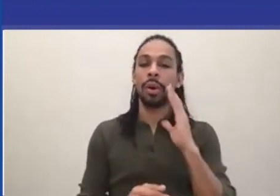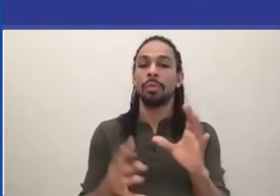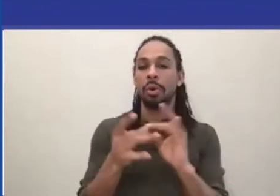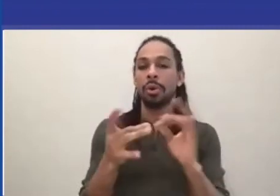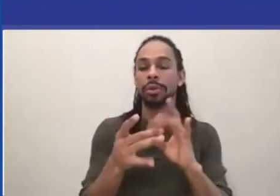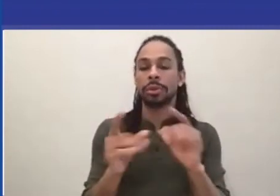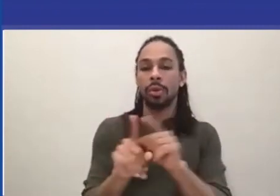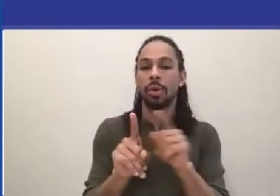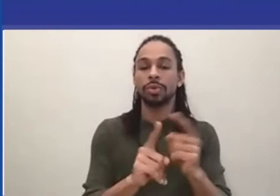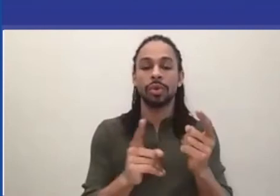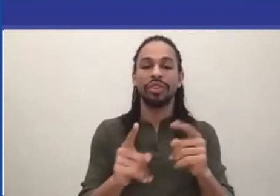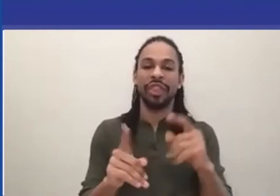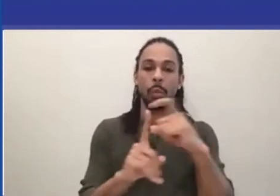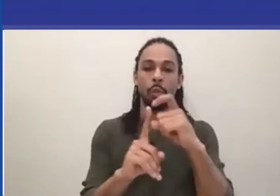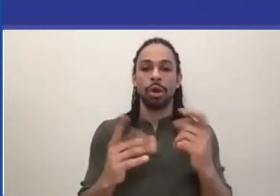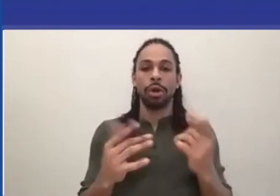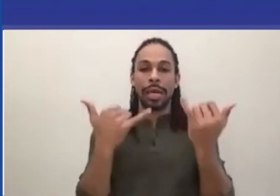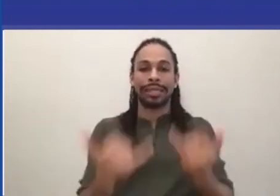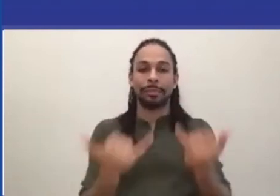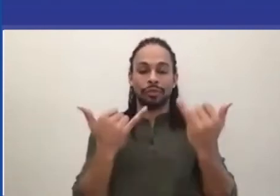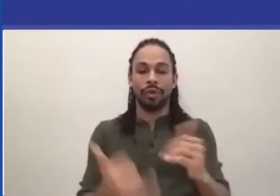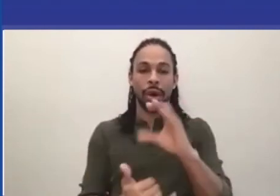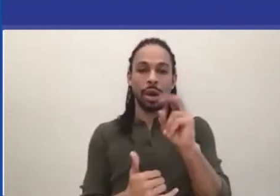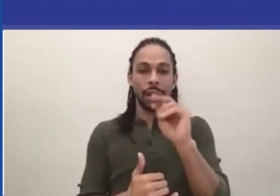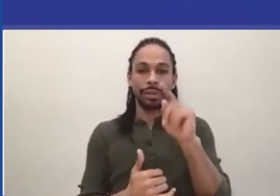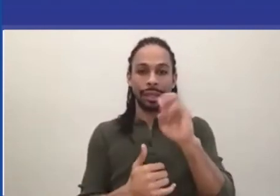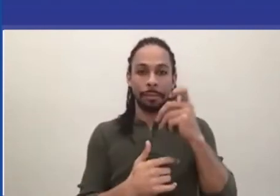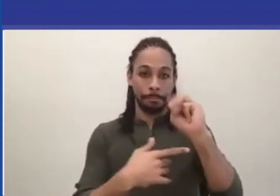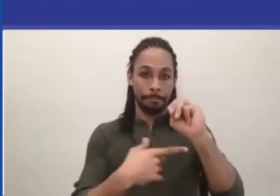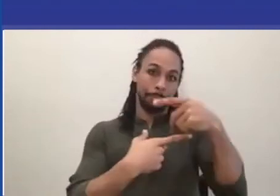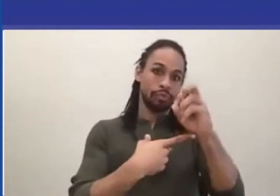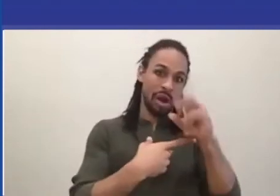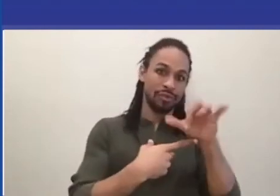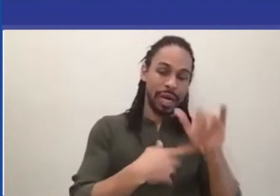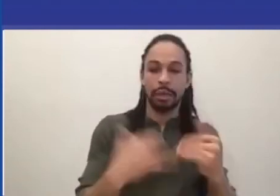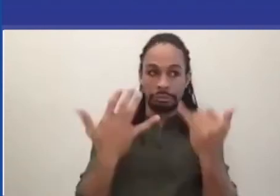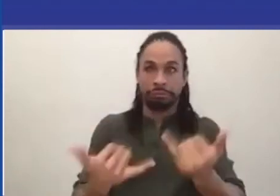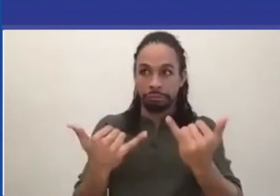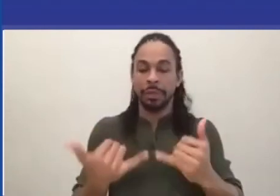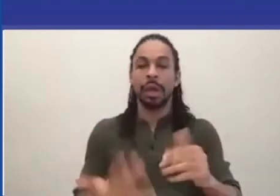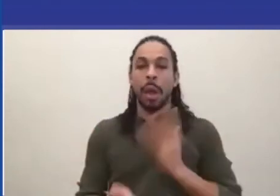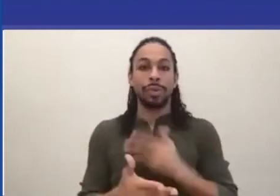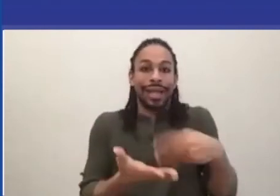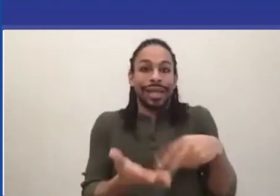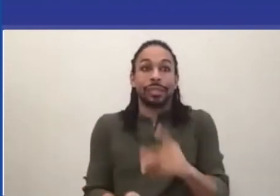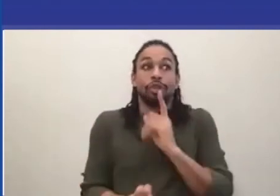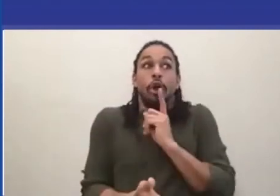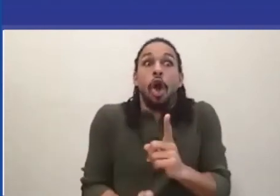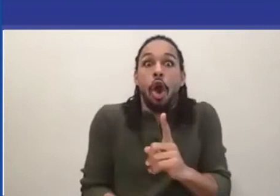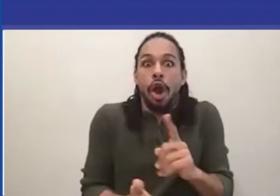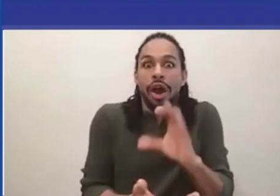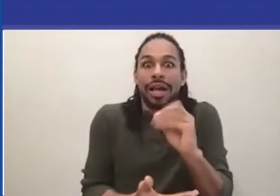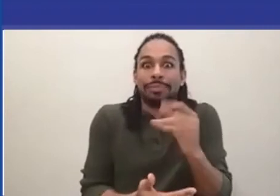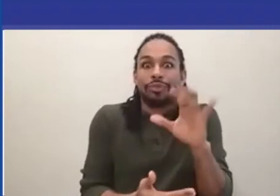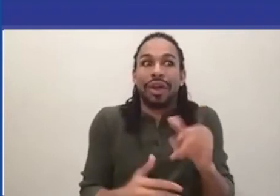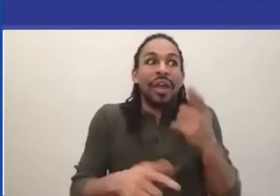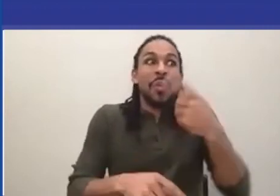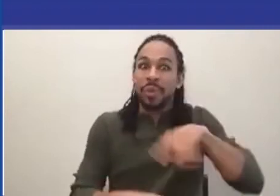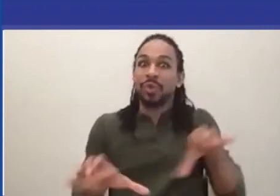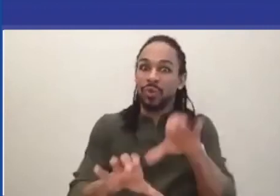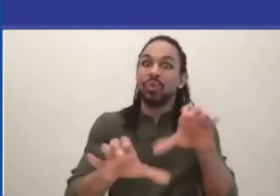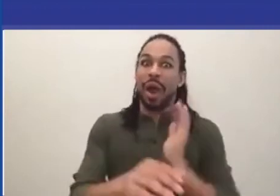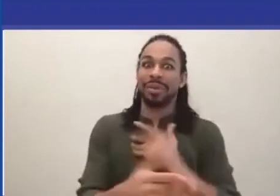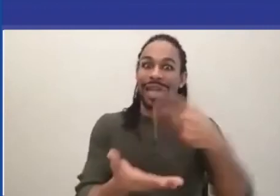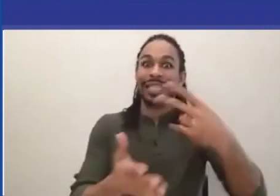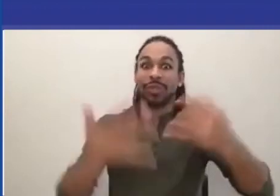contemporary, our dances are contemporary. We're doing them today. We're doing them tomorrow,